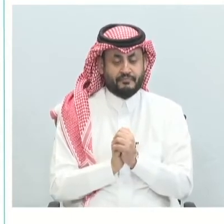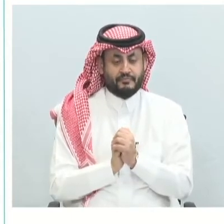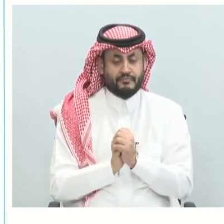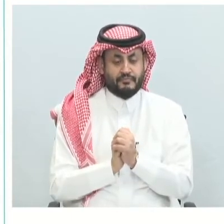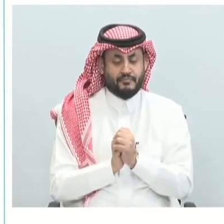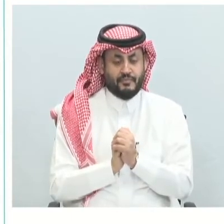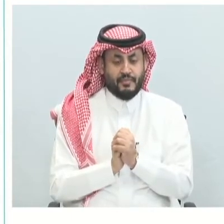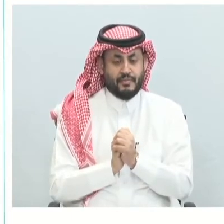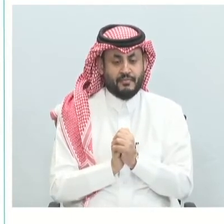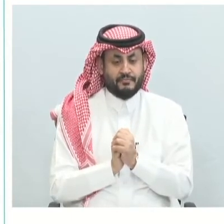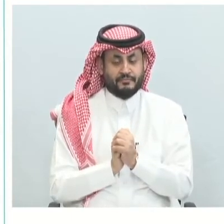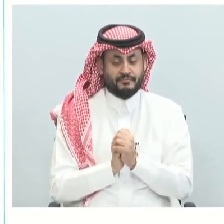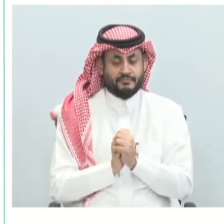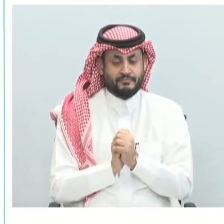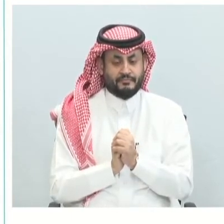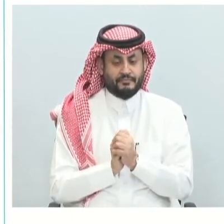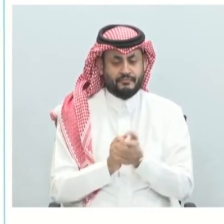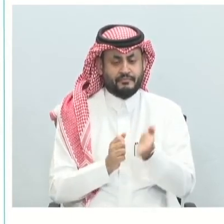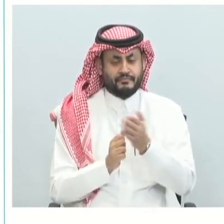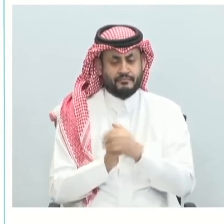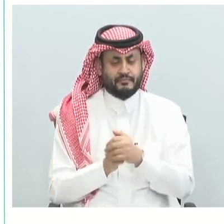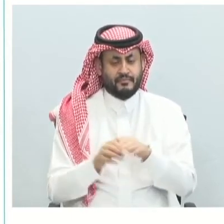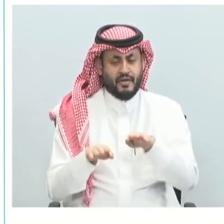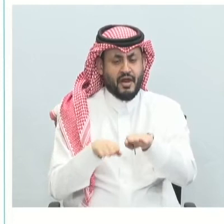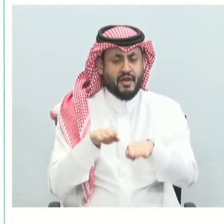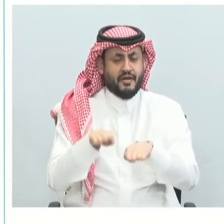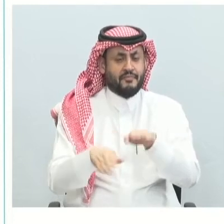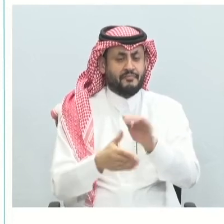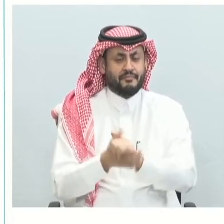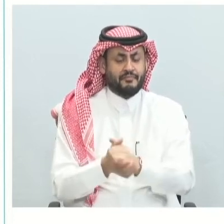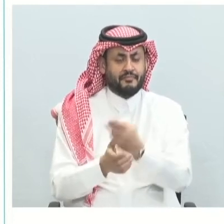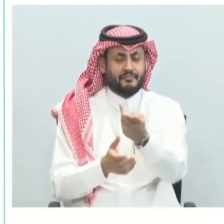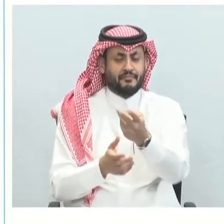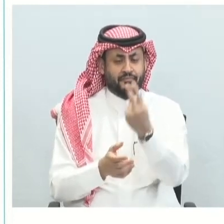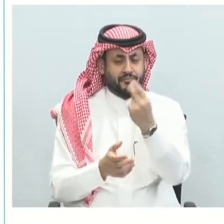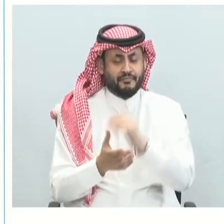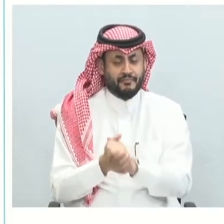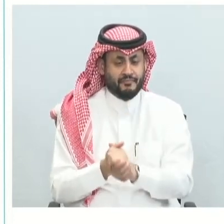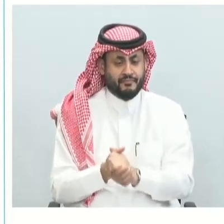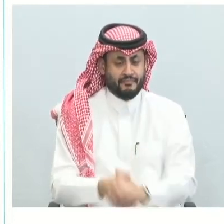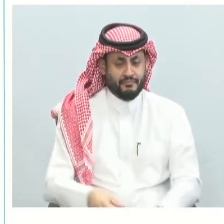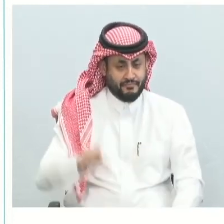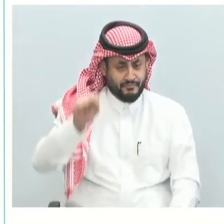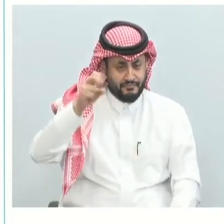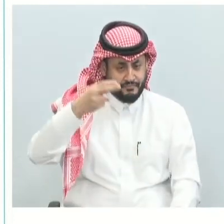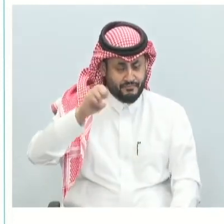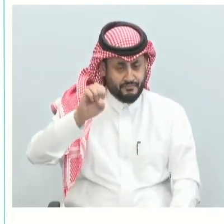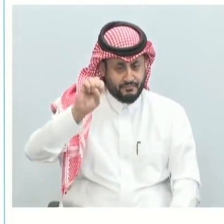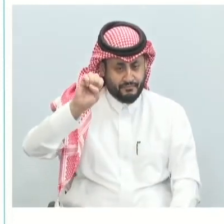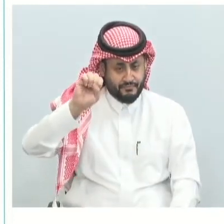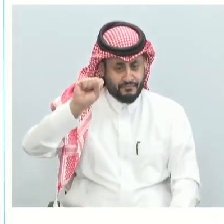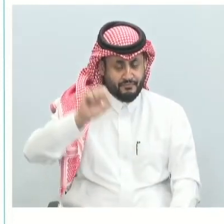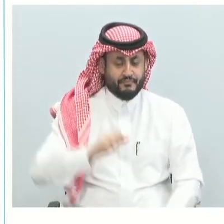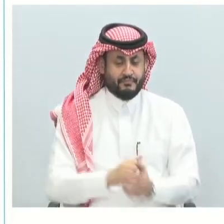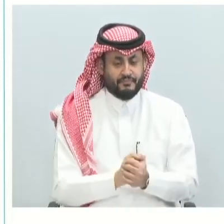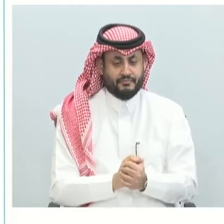A skirt. Okay. What about those two? Those are shoes.